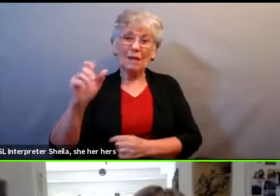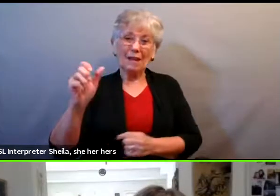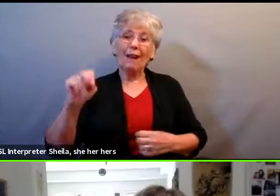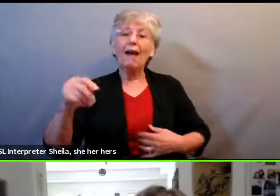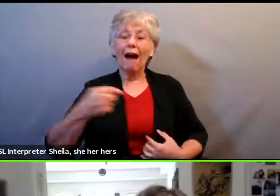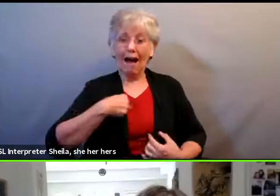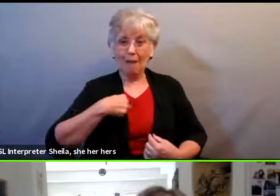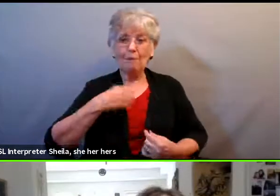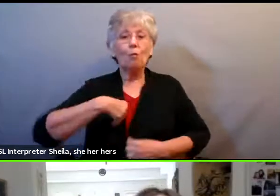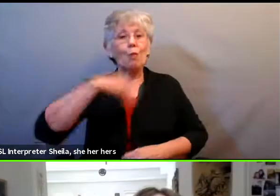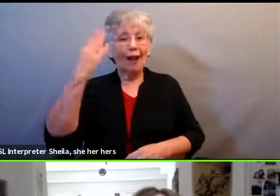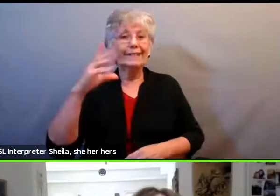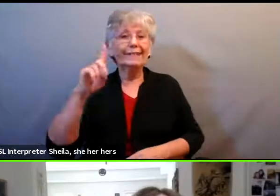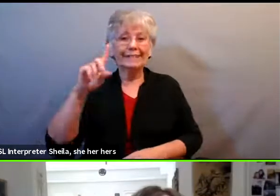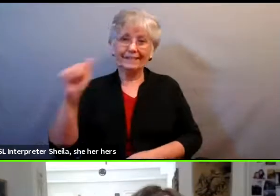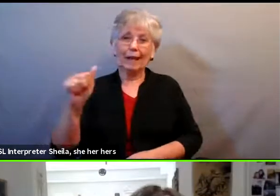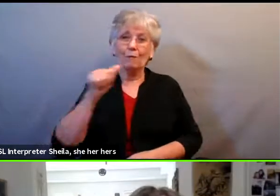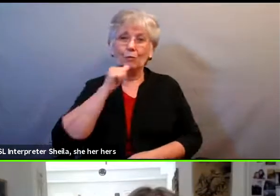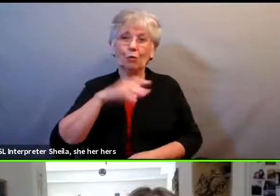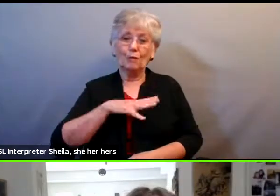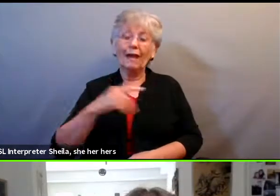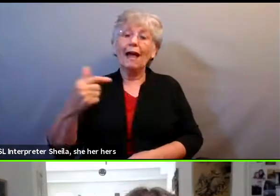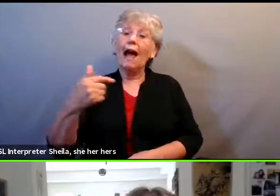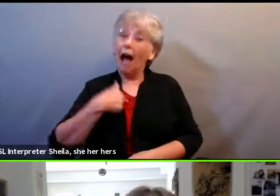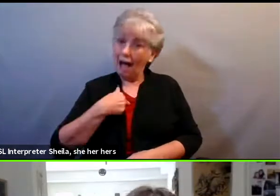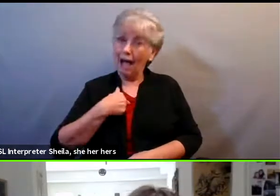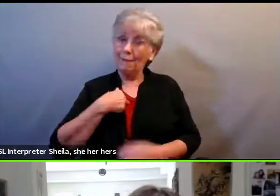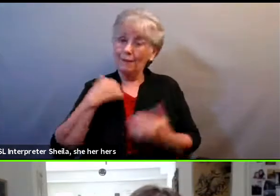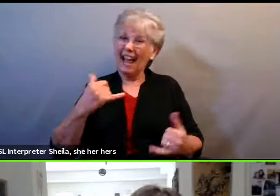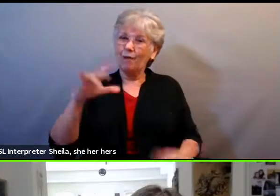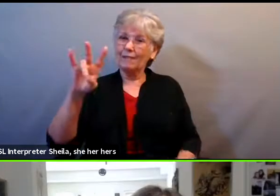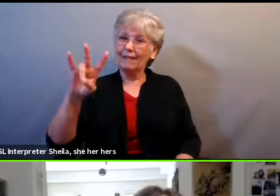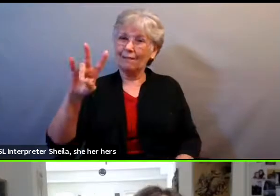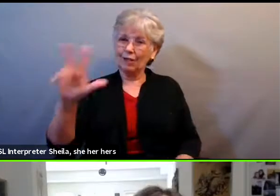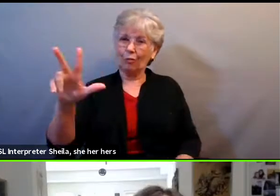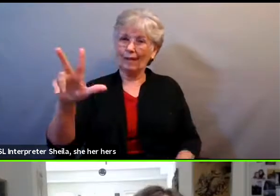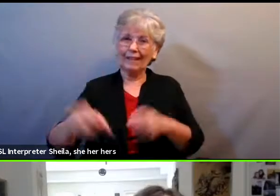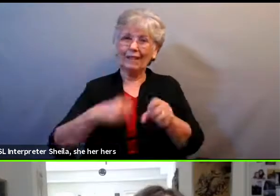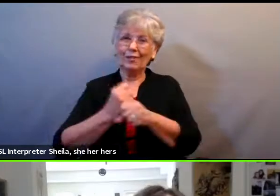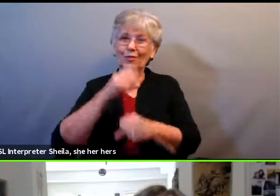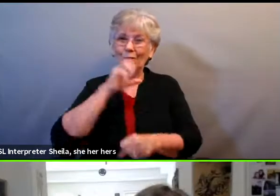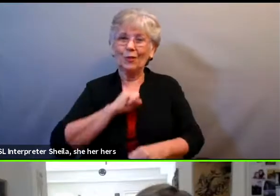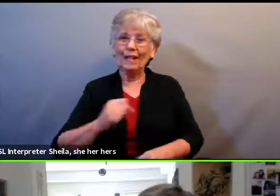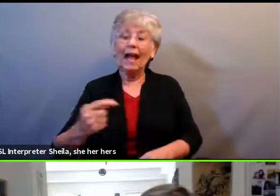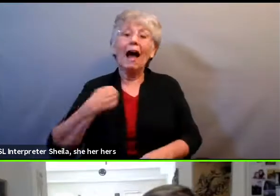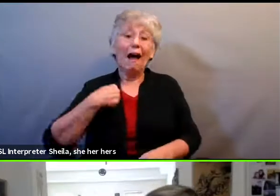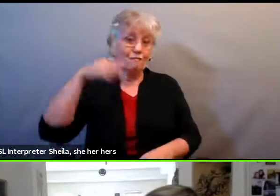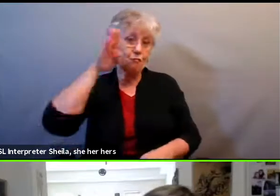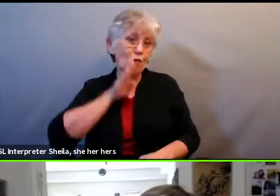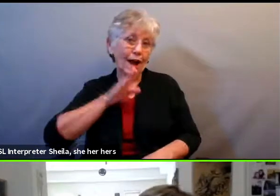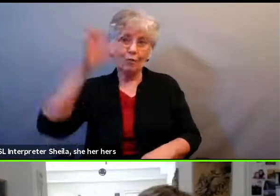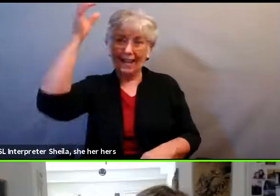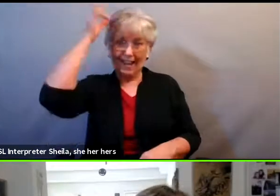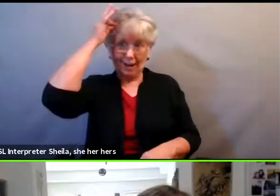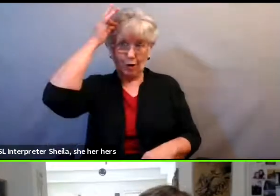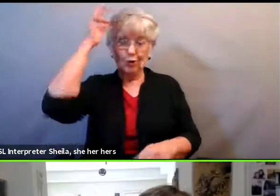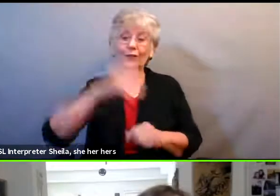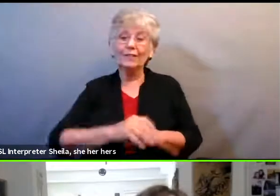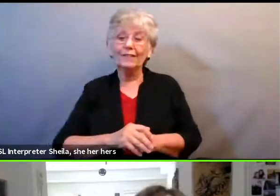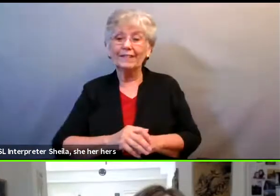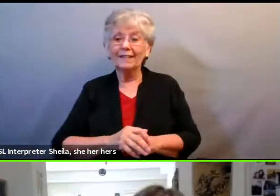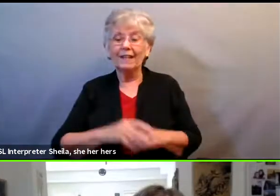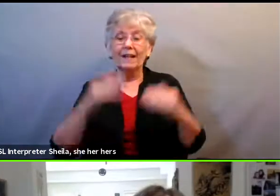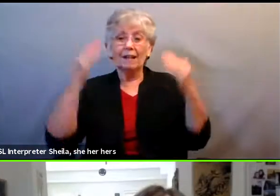a white disabled woman. I am, however, 73 years old. I have brown hair, which is